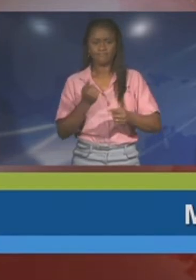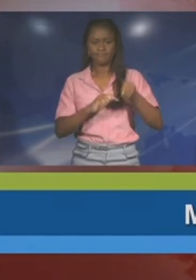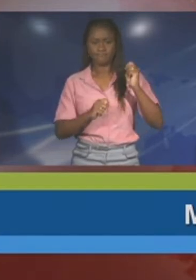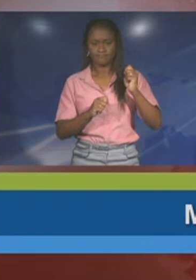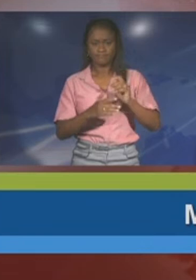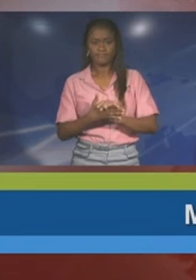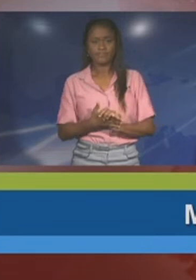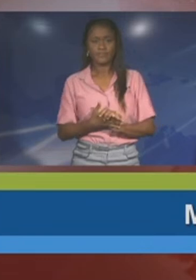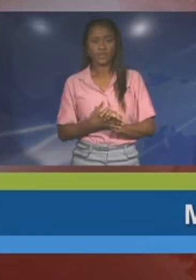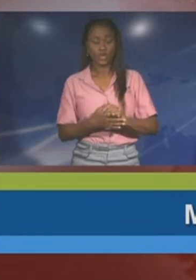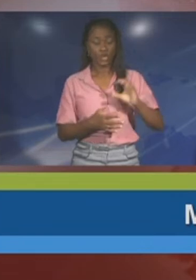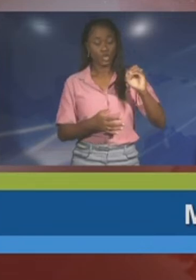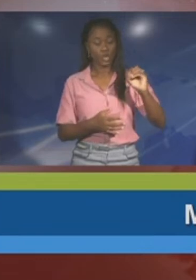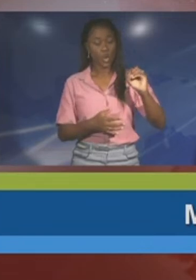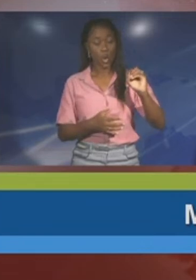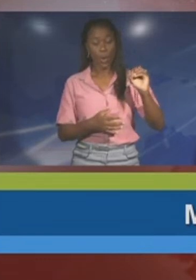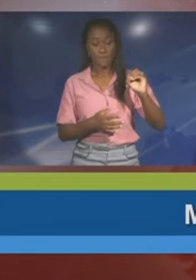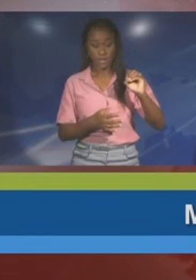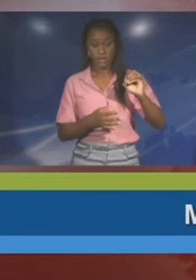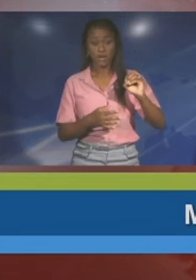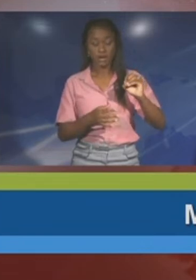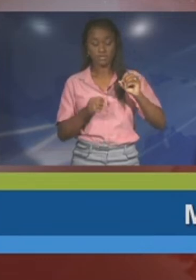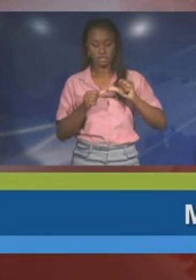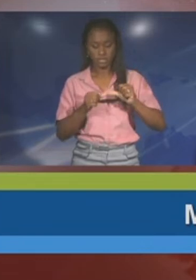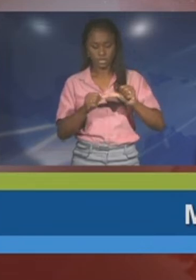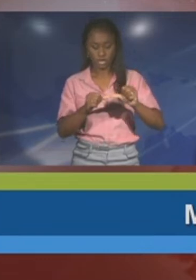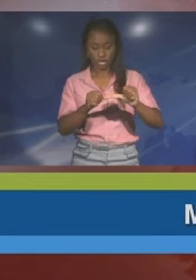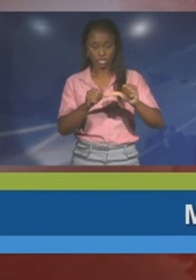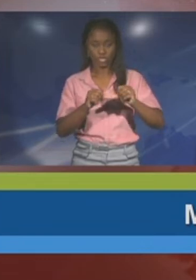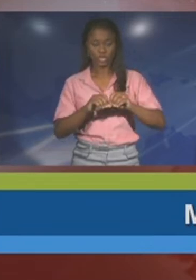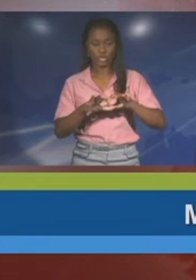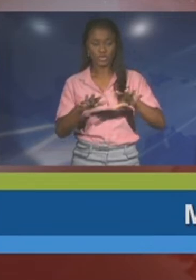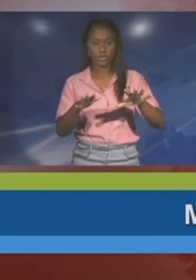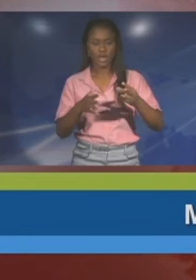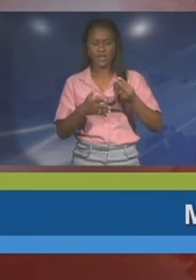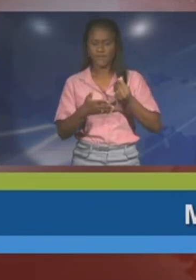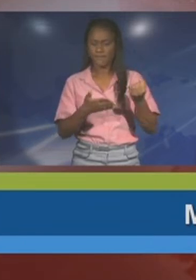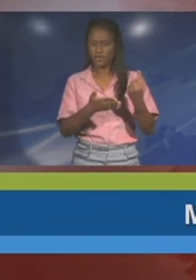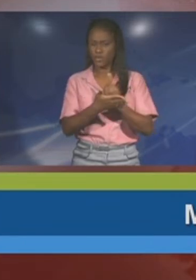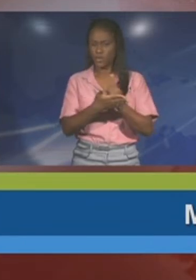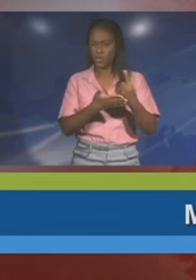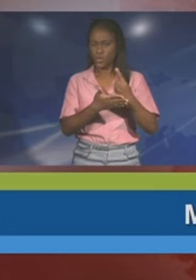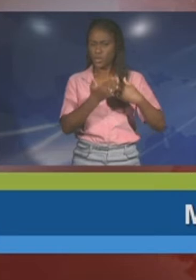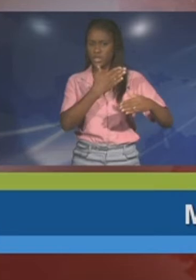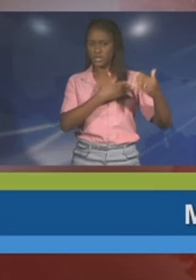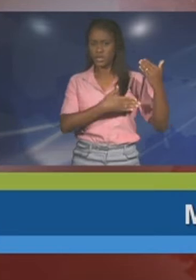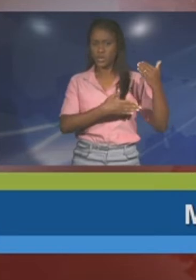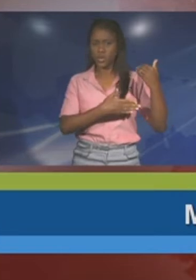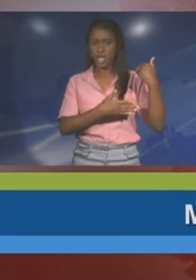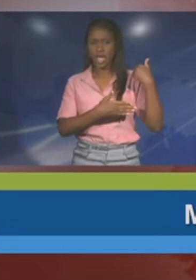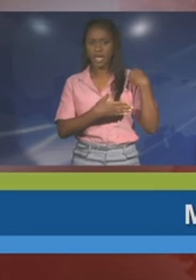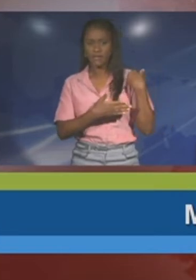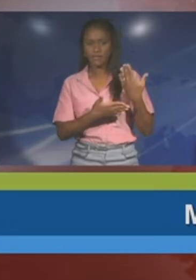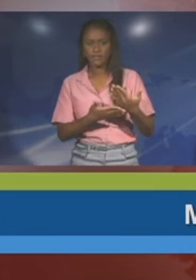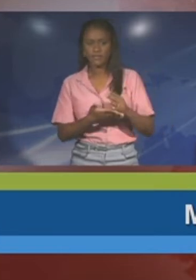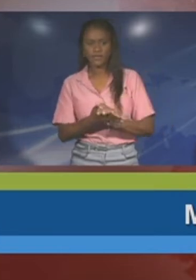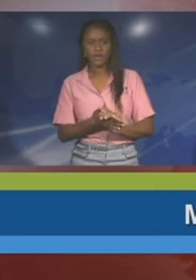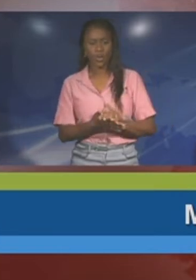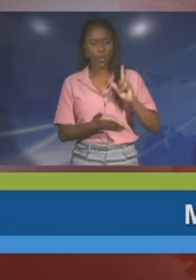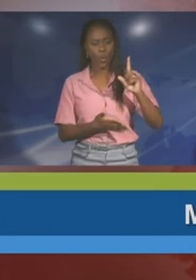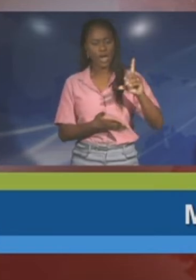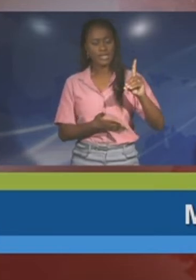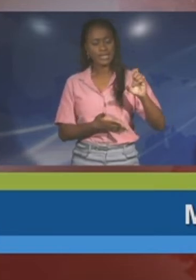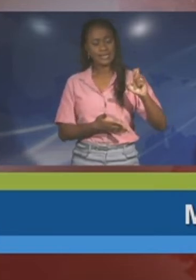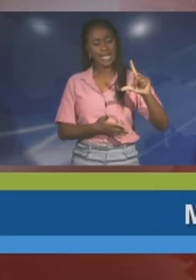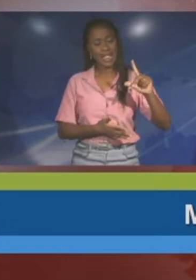to date, Omicron continues to be the dominant variant of concern in Trinidad. A couple of weeks ago, we would have had in our sequencing one Delta